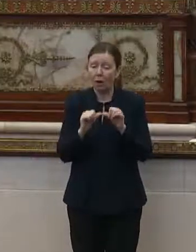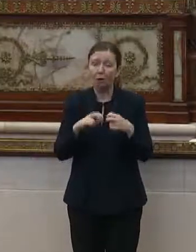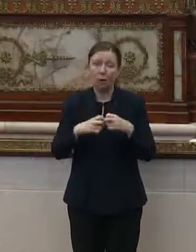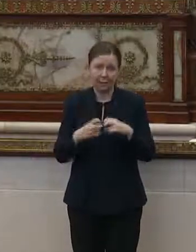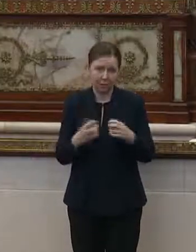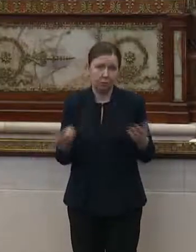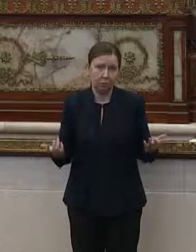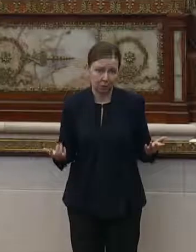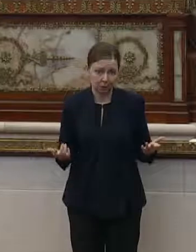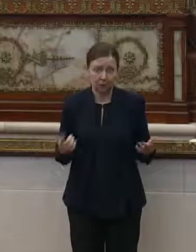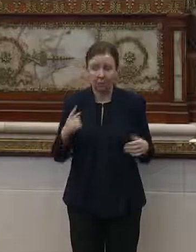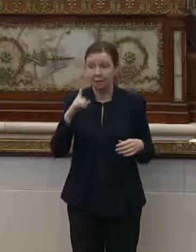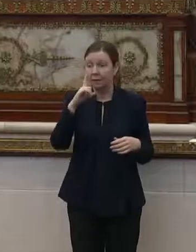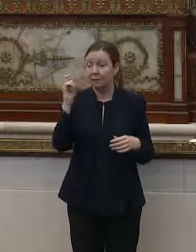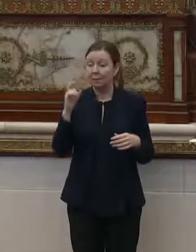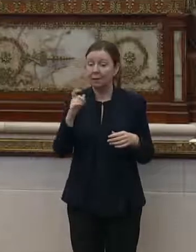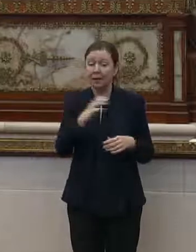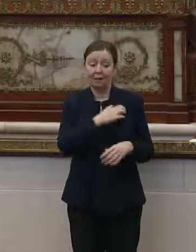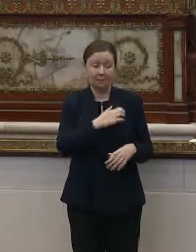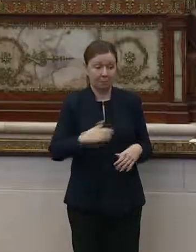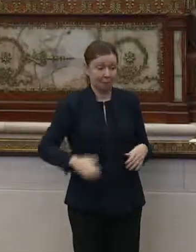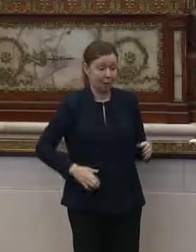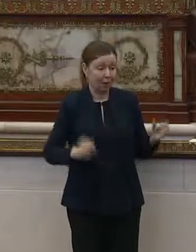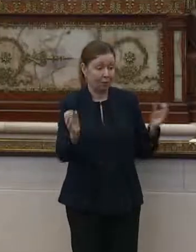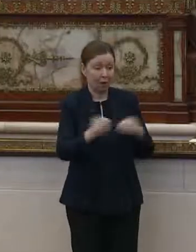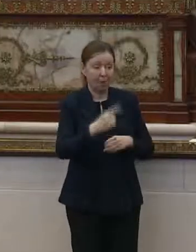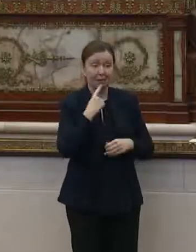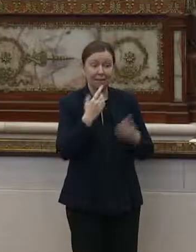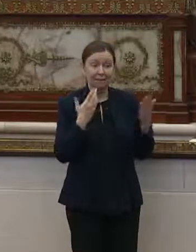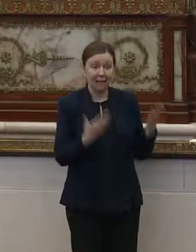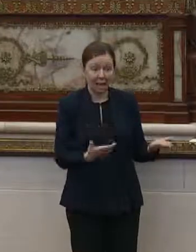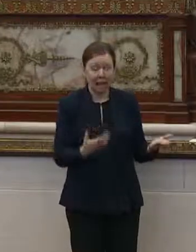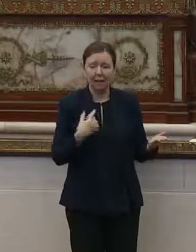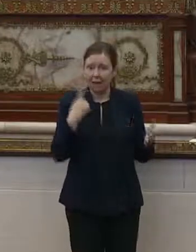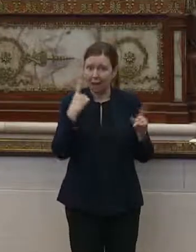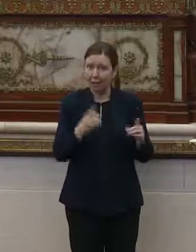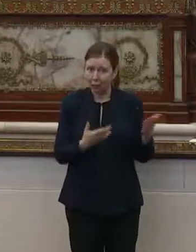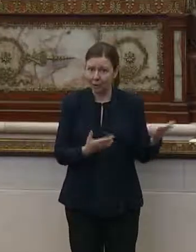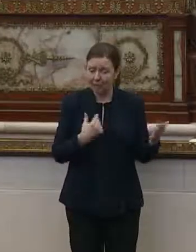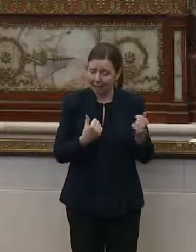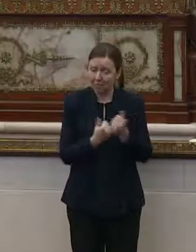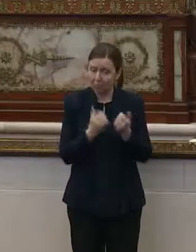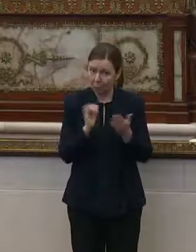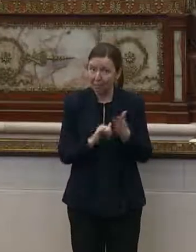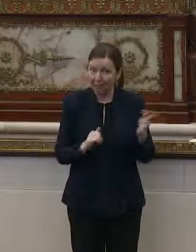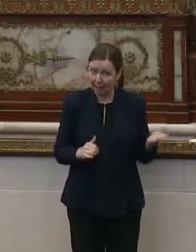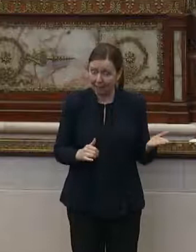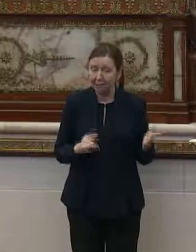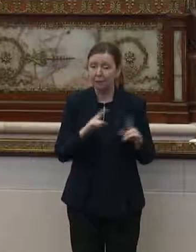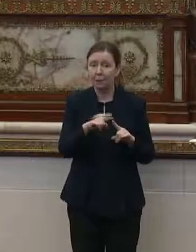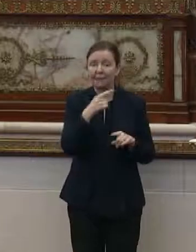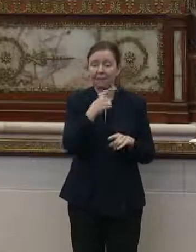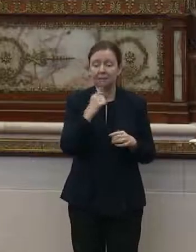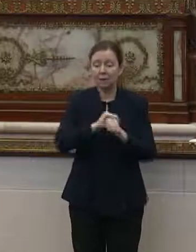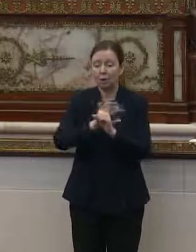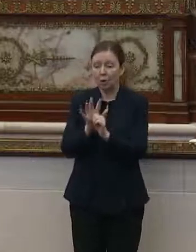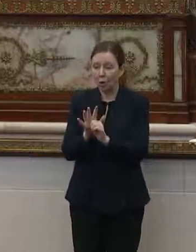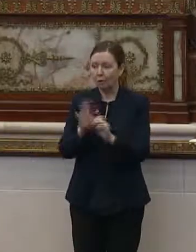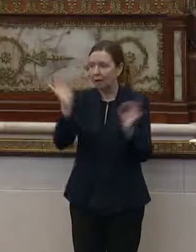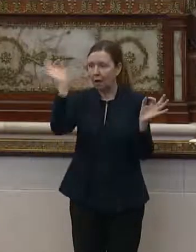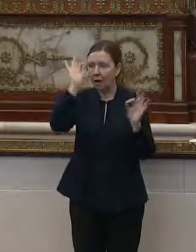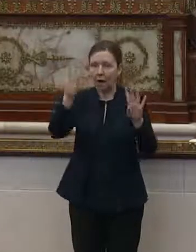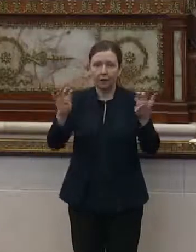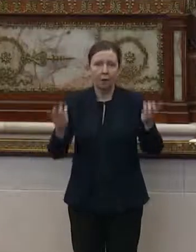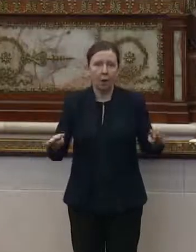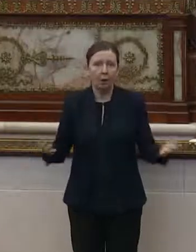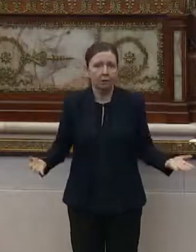issue, because the administration said, and I agree with them, I supported this, COVID is unknown.